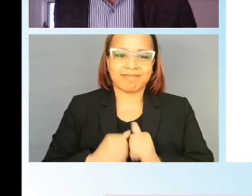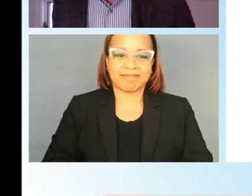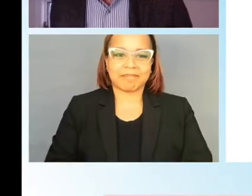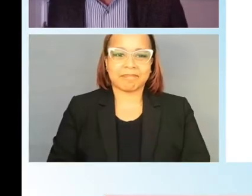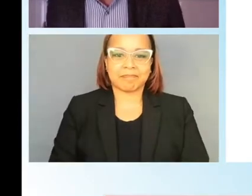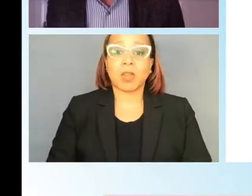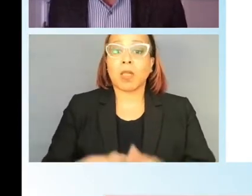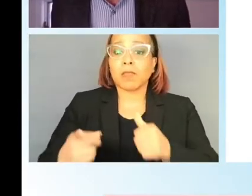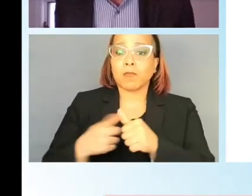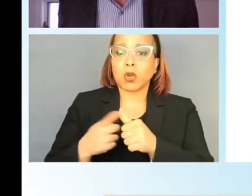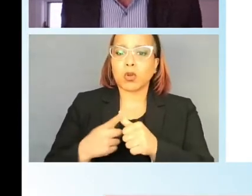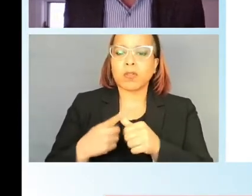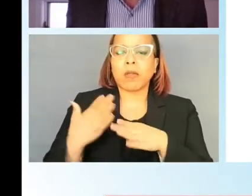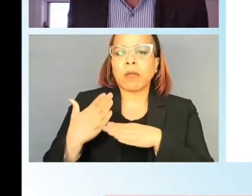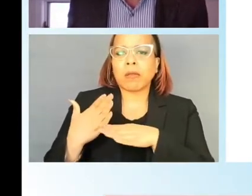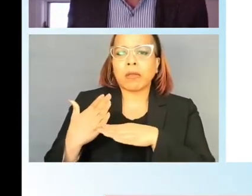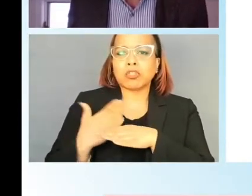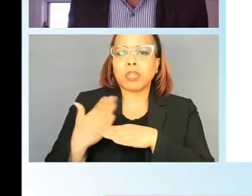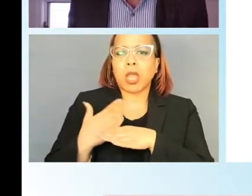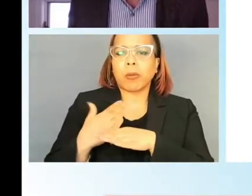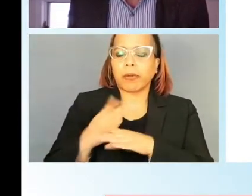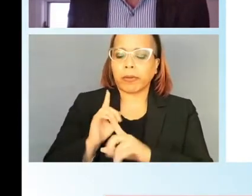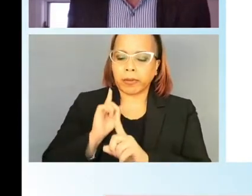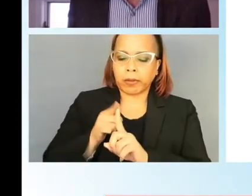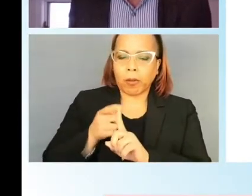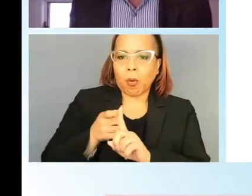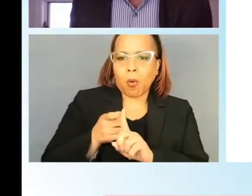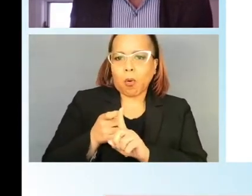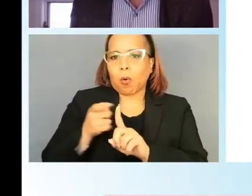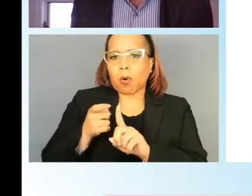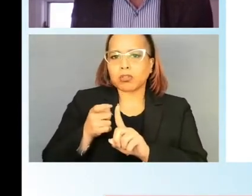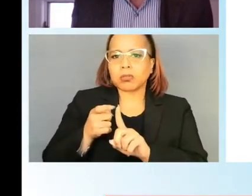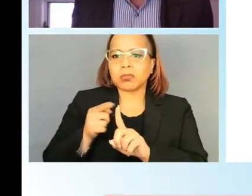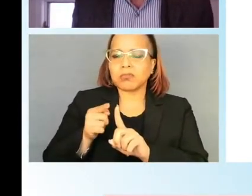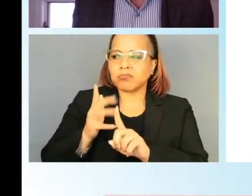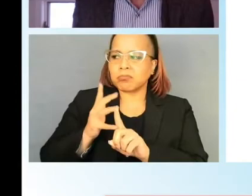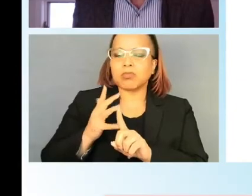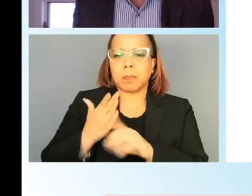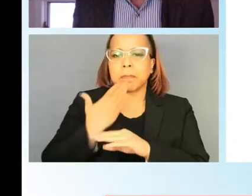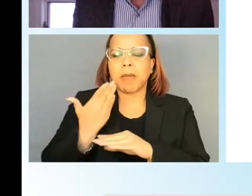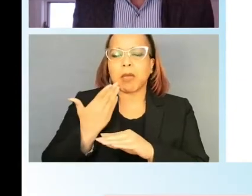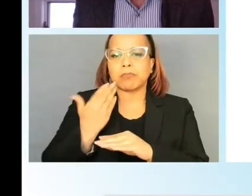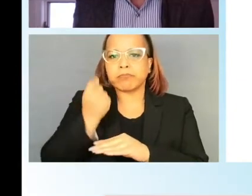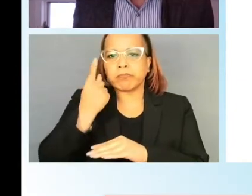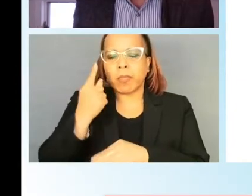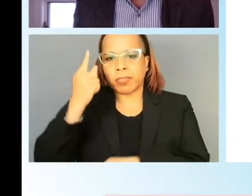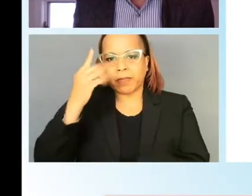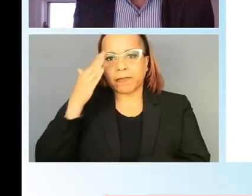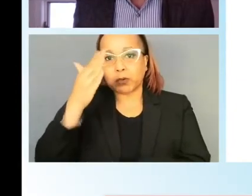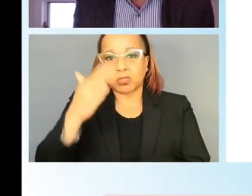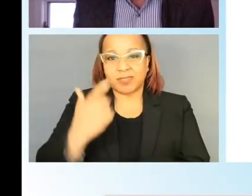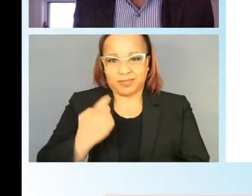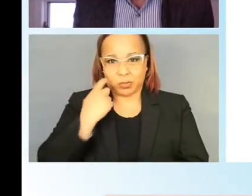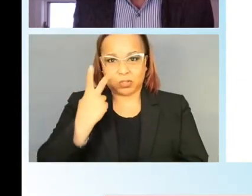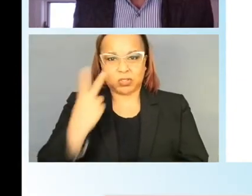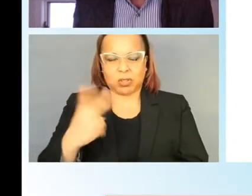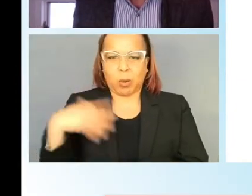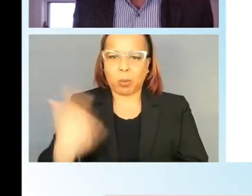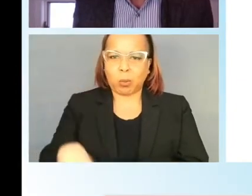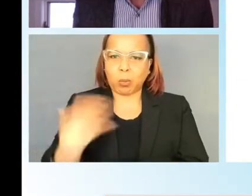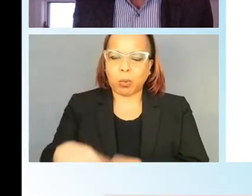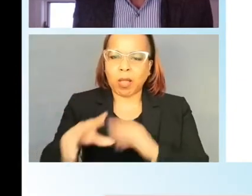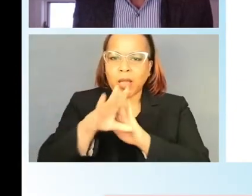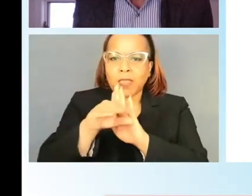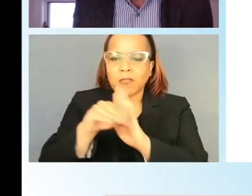is sharing origins to better share a future. I think the very powerful film we just saw from Santiago X